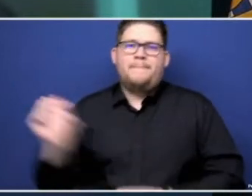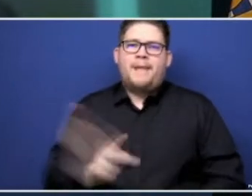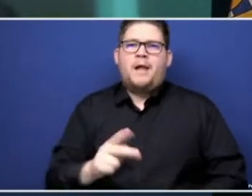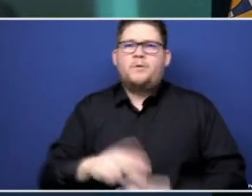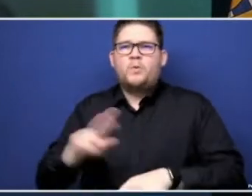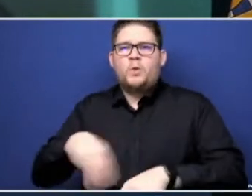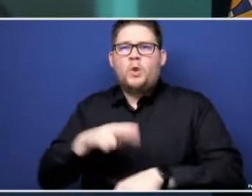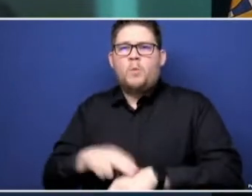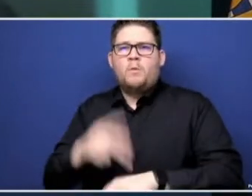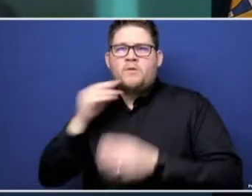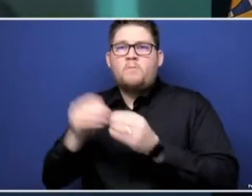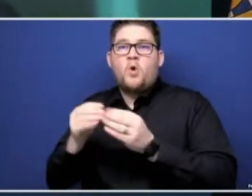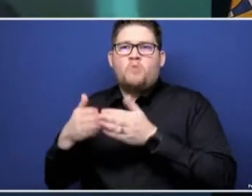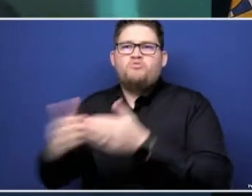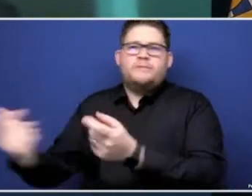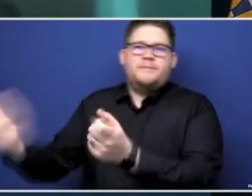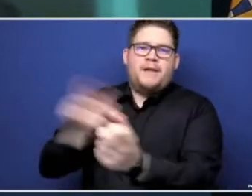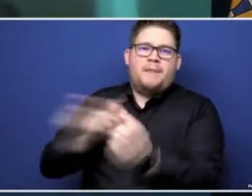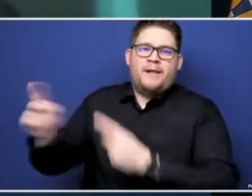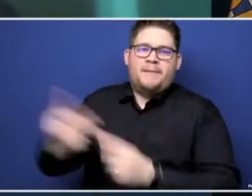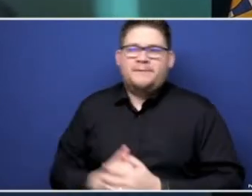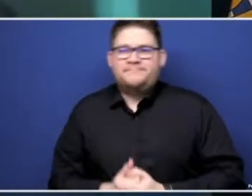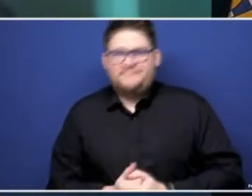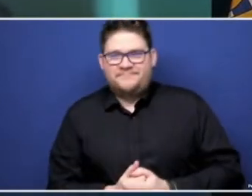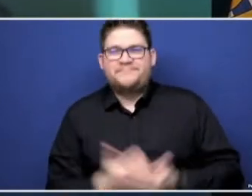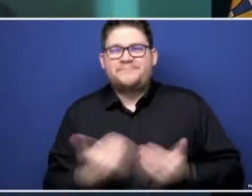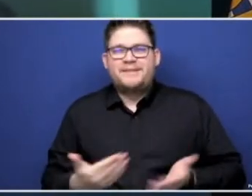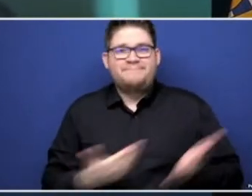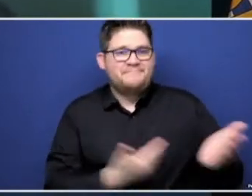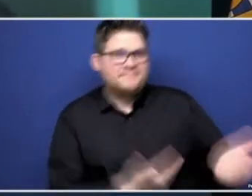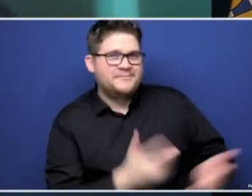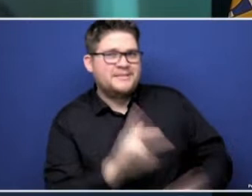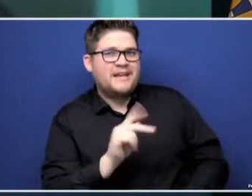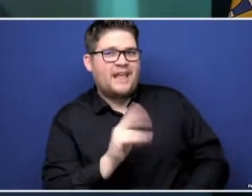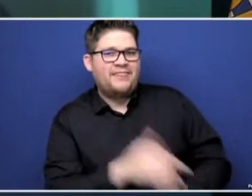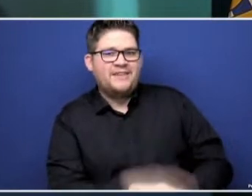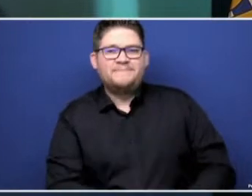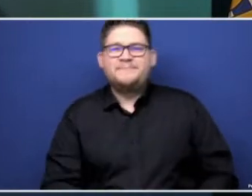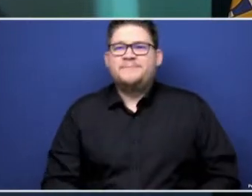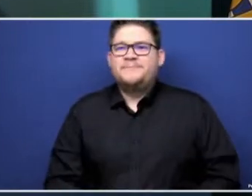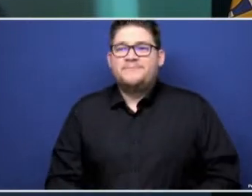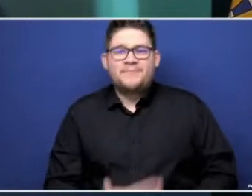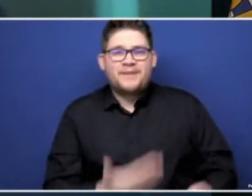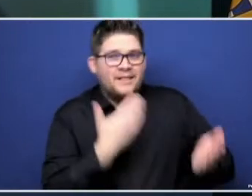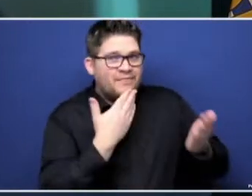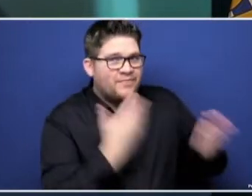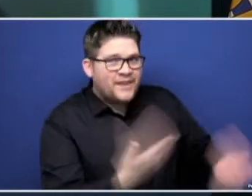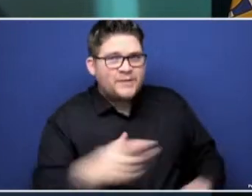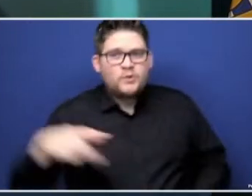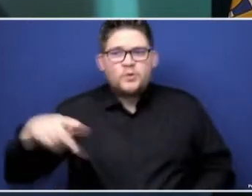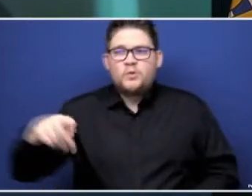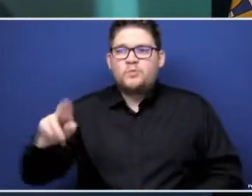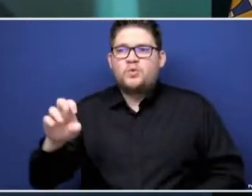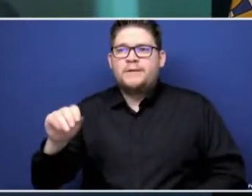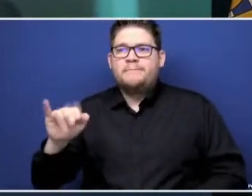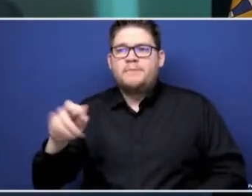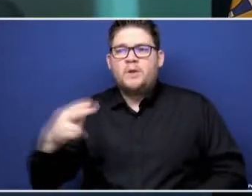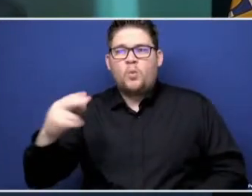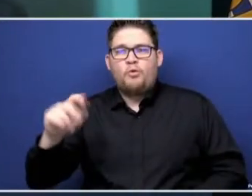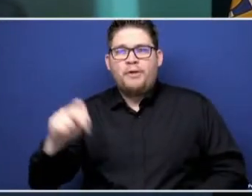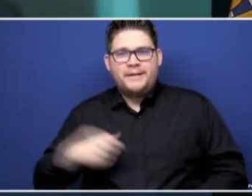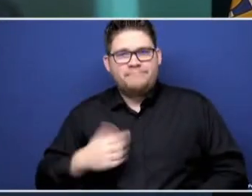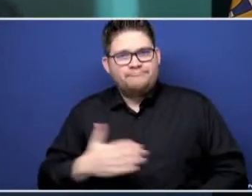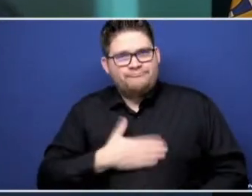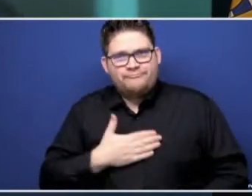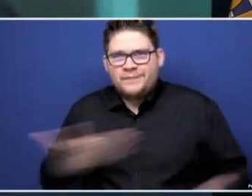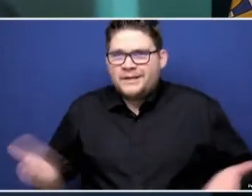venues. Ceres is really pleased to be able to be supporting 5 clinics in both the Fraser Health and the Vancouver Health region. And